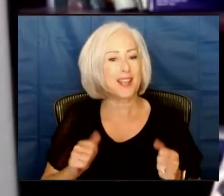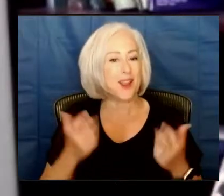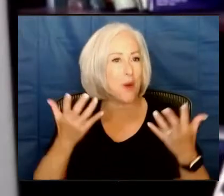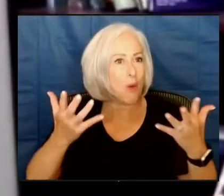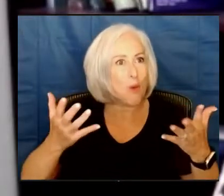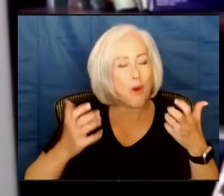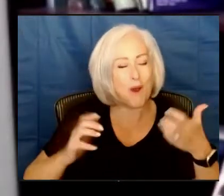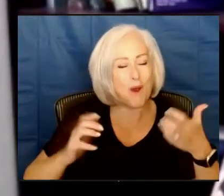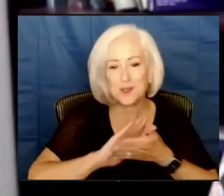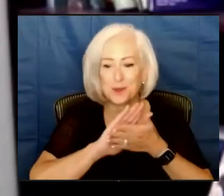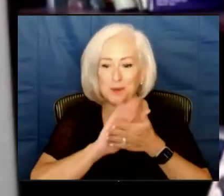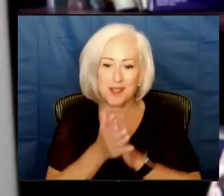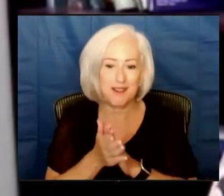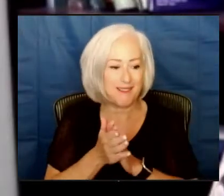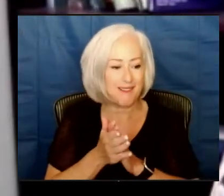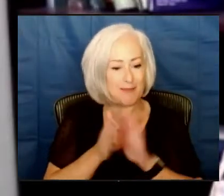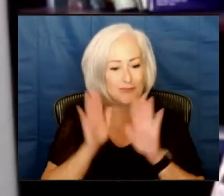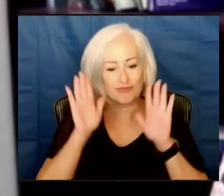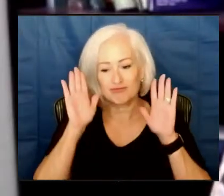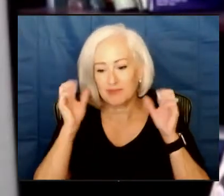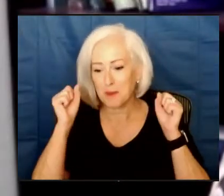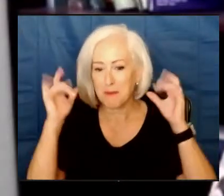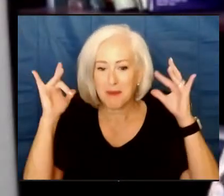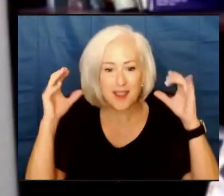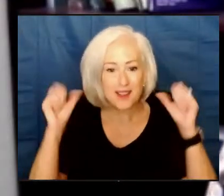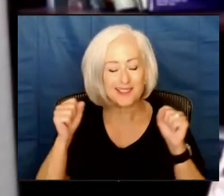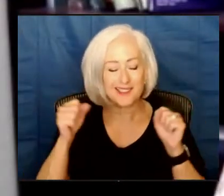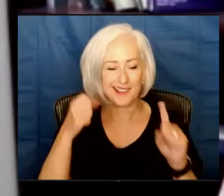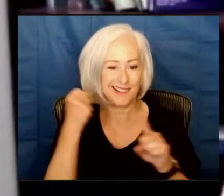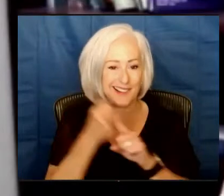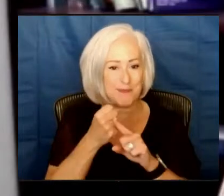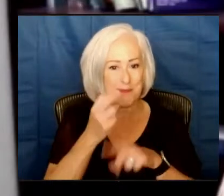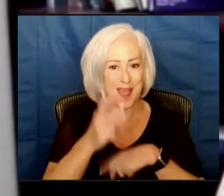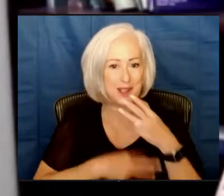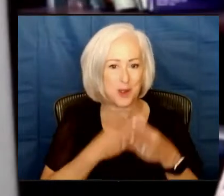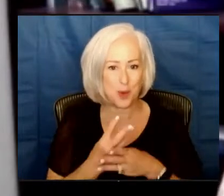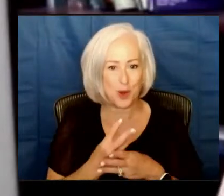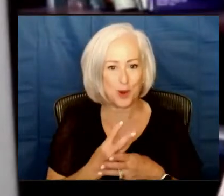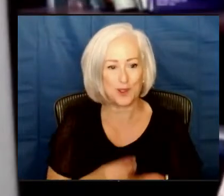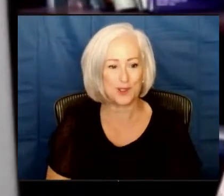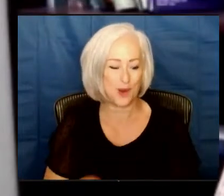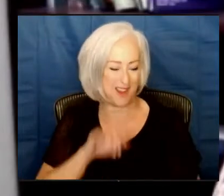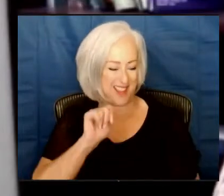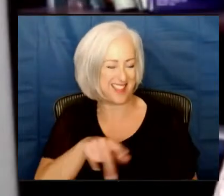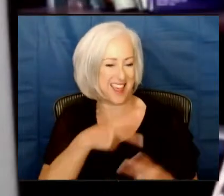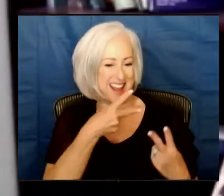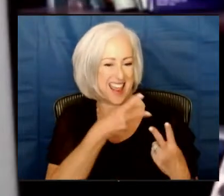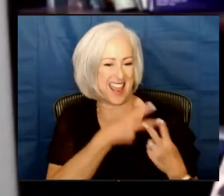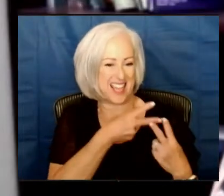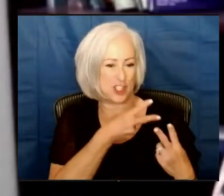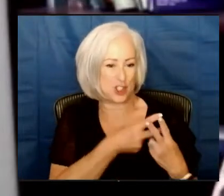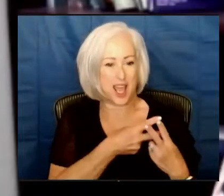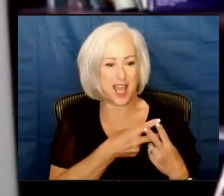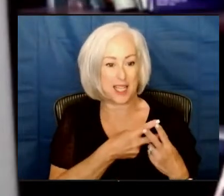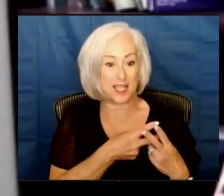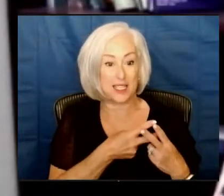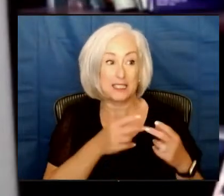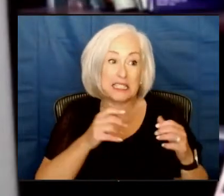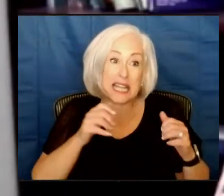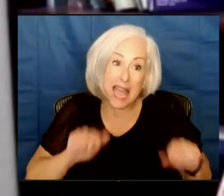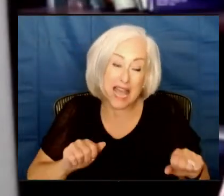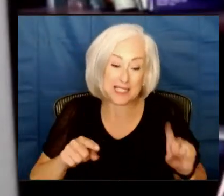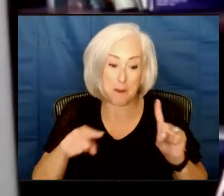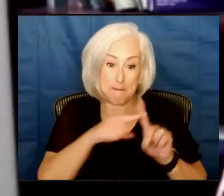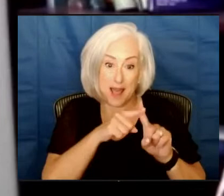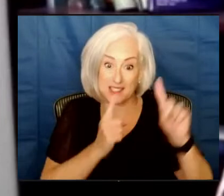the world around them. That hashtag, I think, has a really positive intention, but I